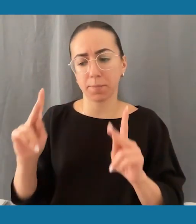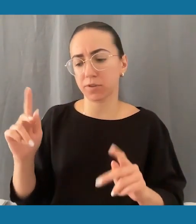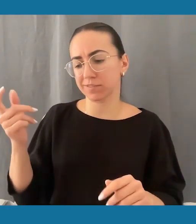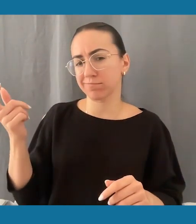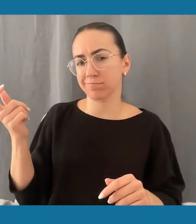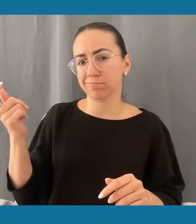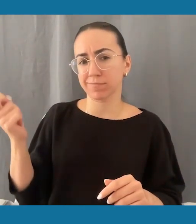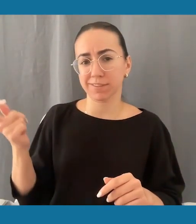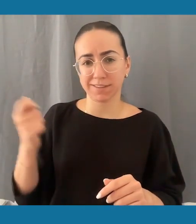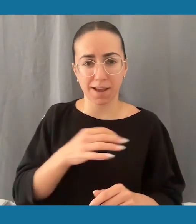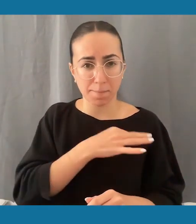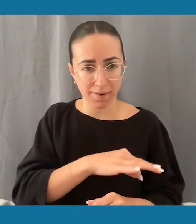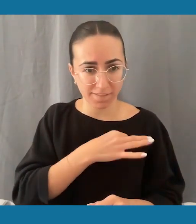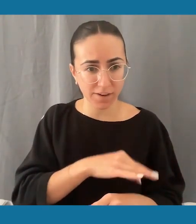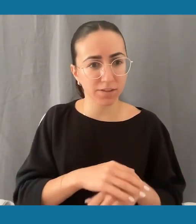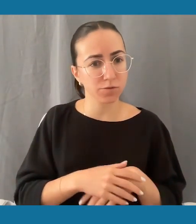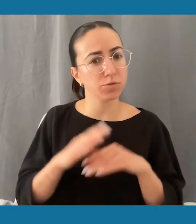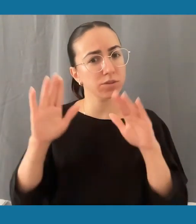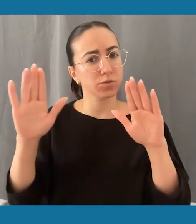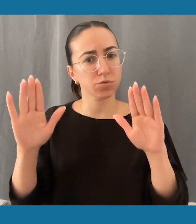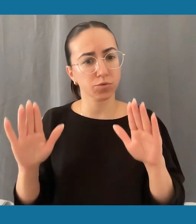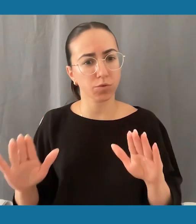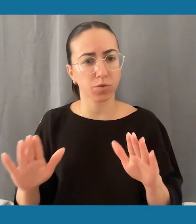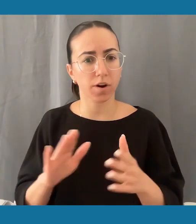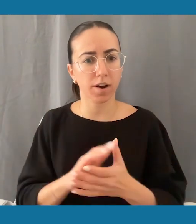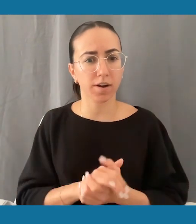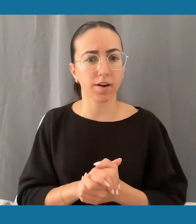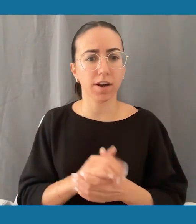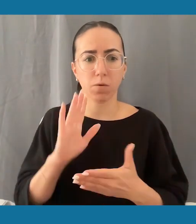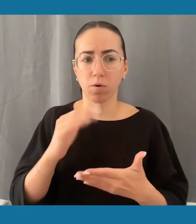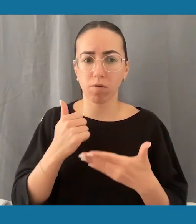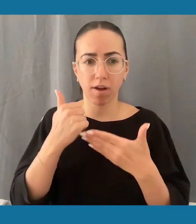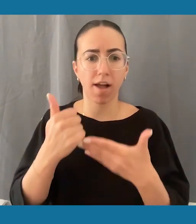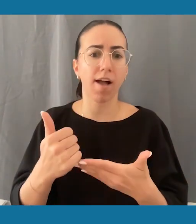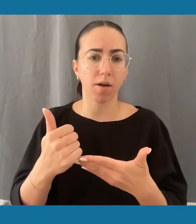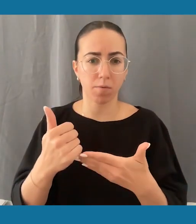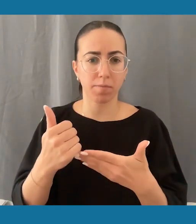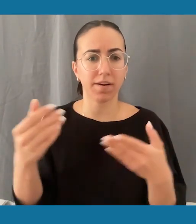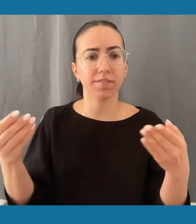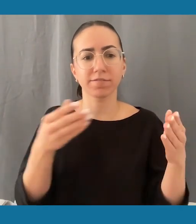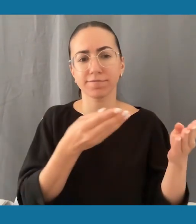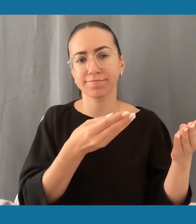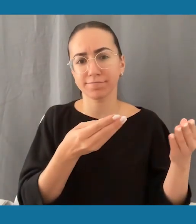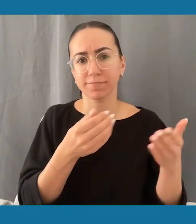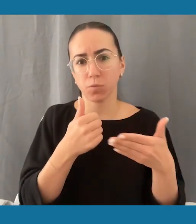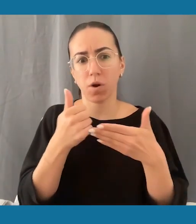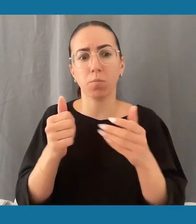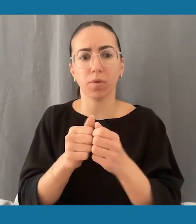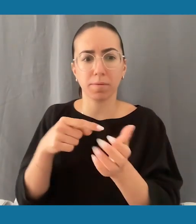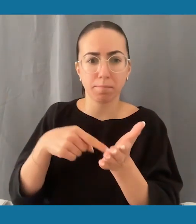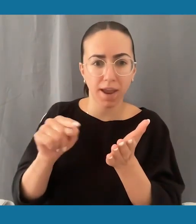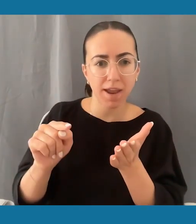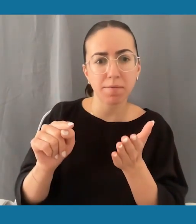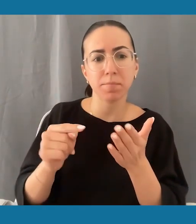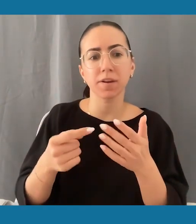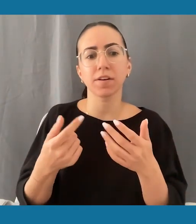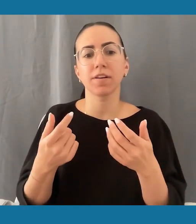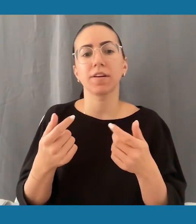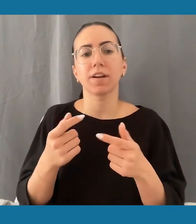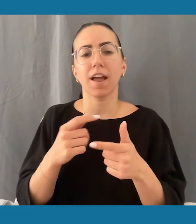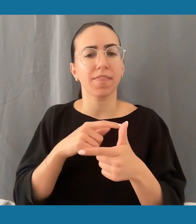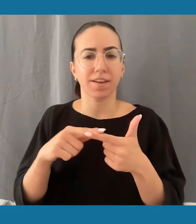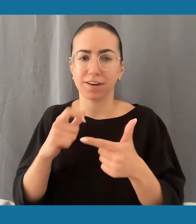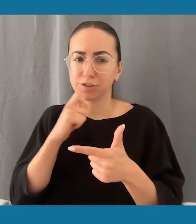supplemental needs trust and facilitate the payment of really important and essential housing expenses without causing